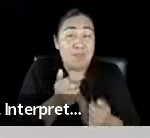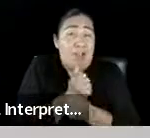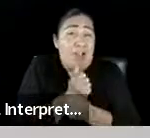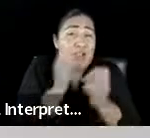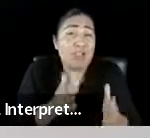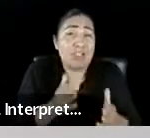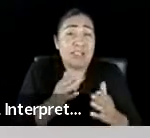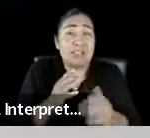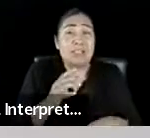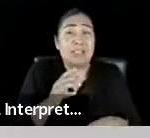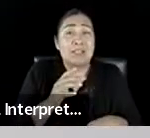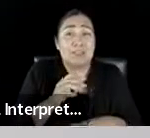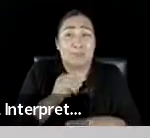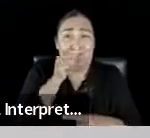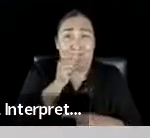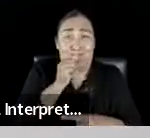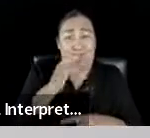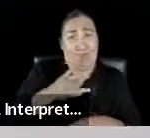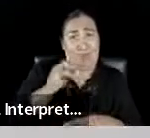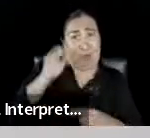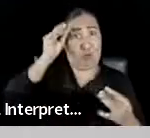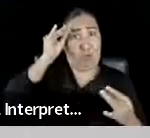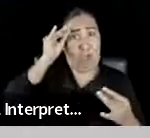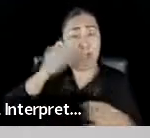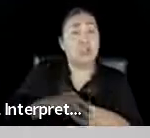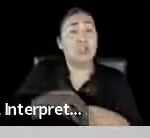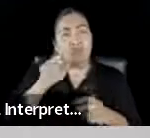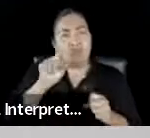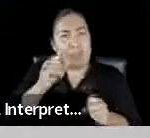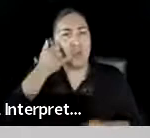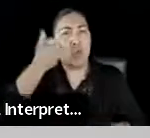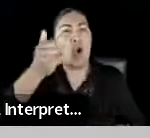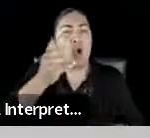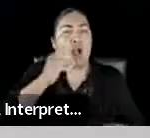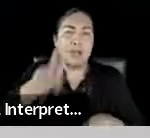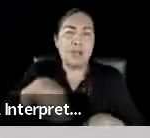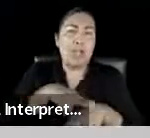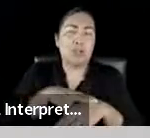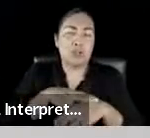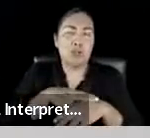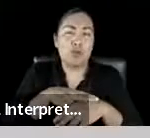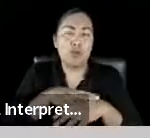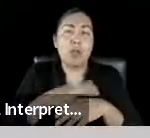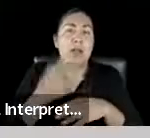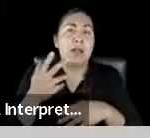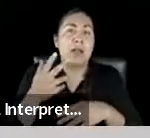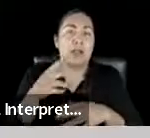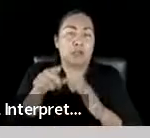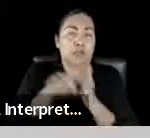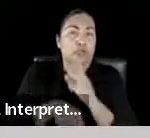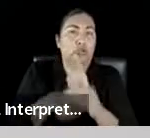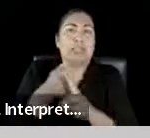self-harm, you can call the National Suicide Prevention Helpline at